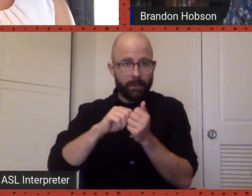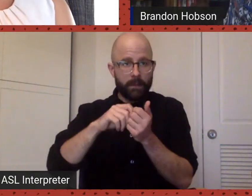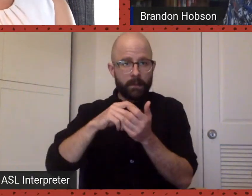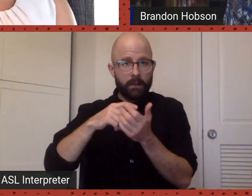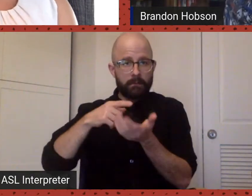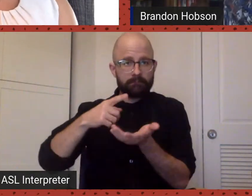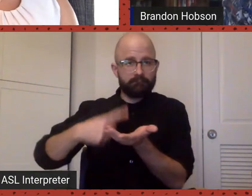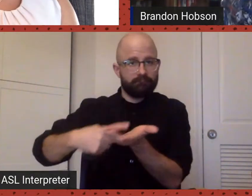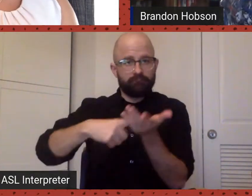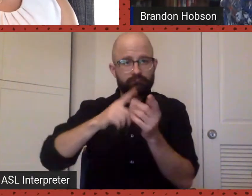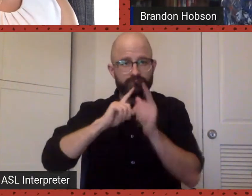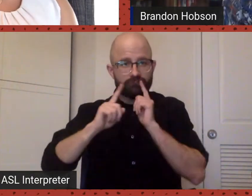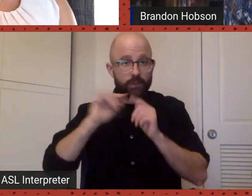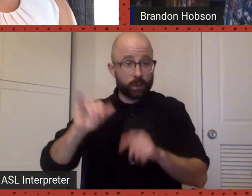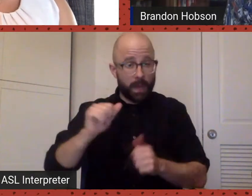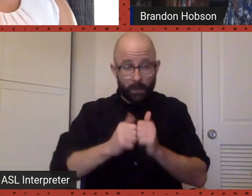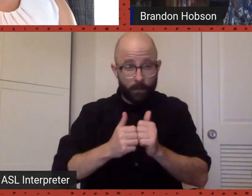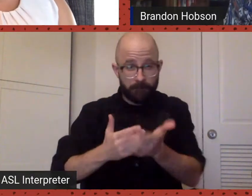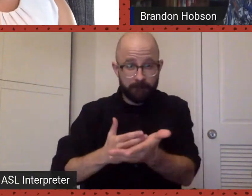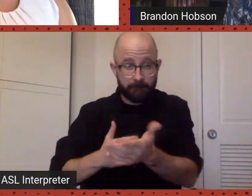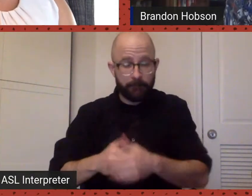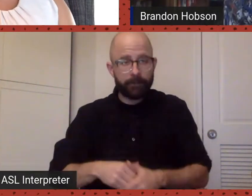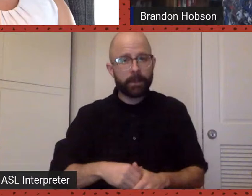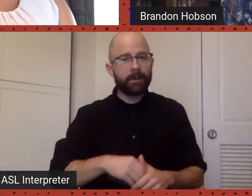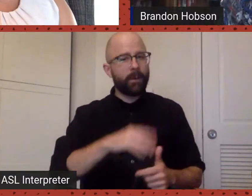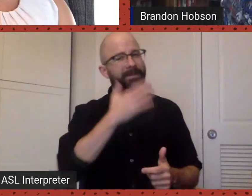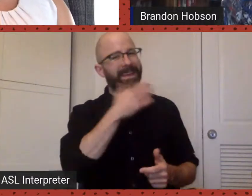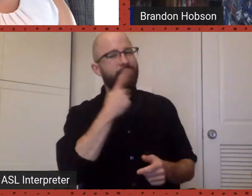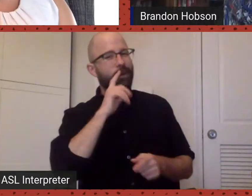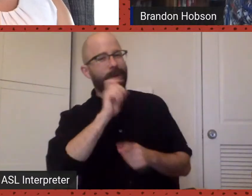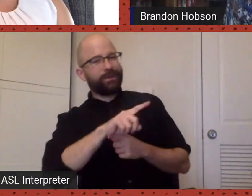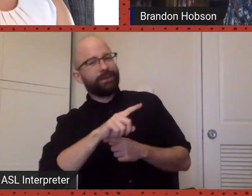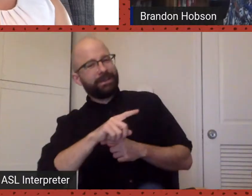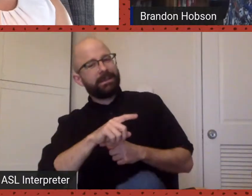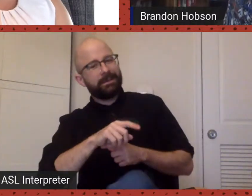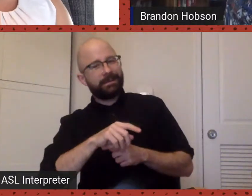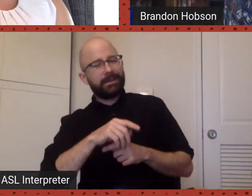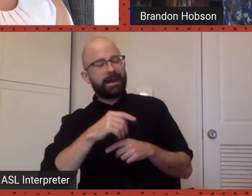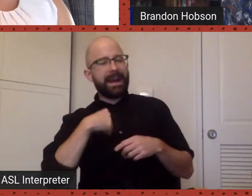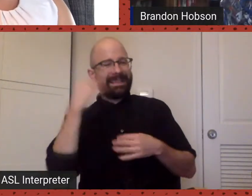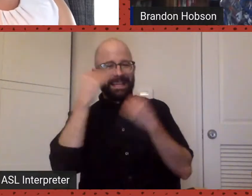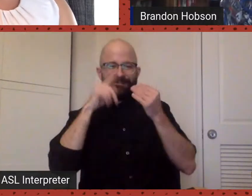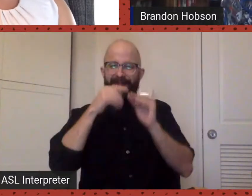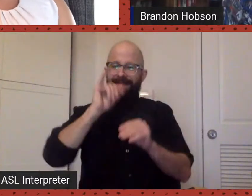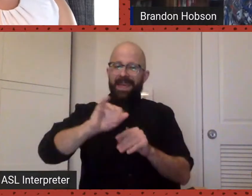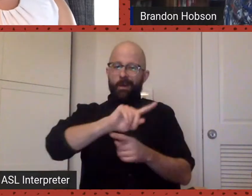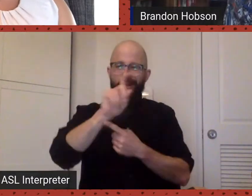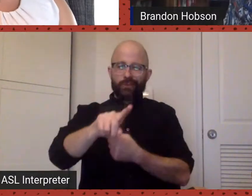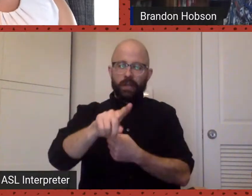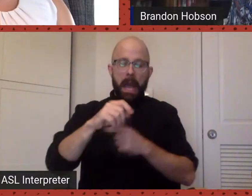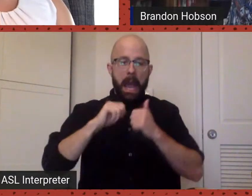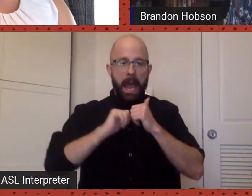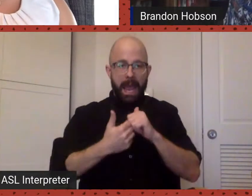that question. I mean, that's a question I think about. How do we heal from trauma? And that's